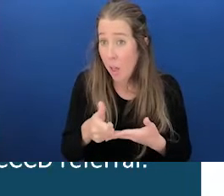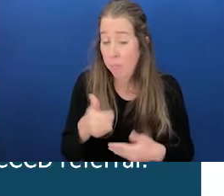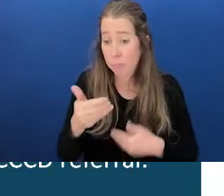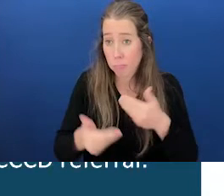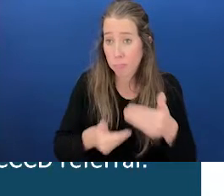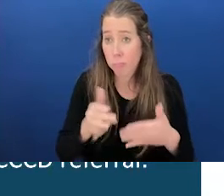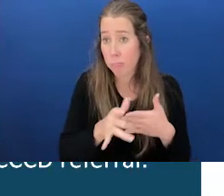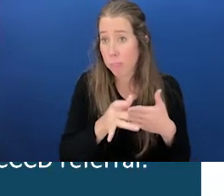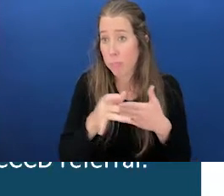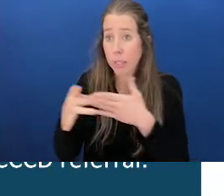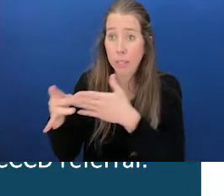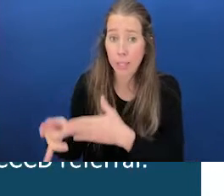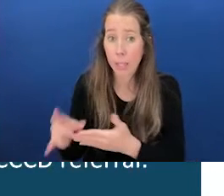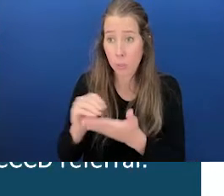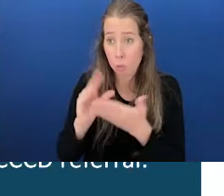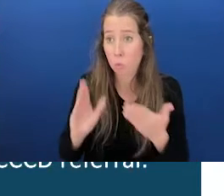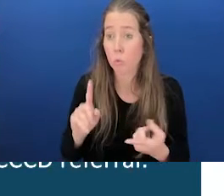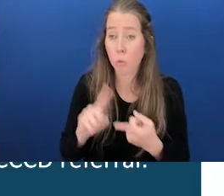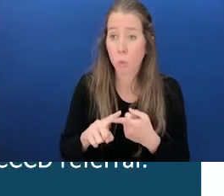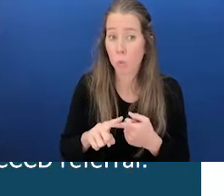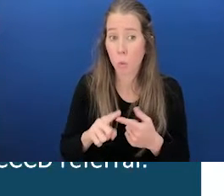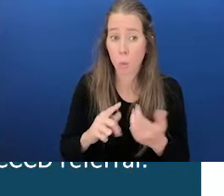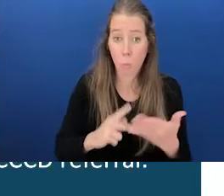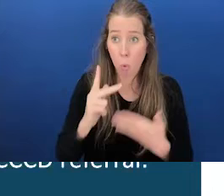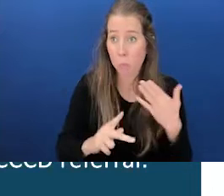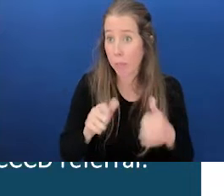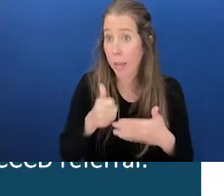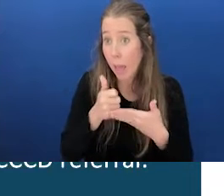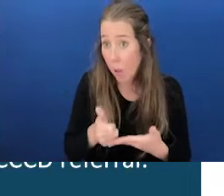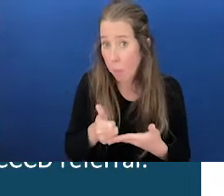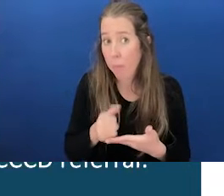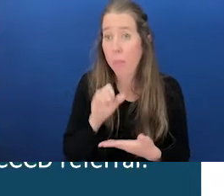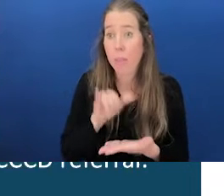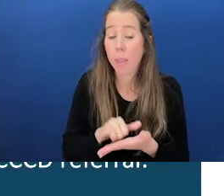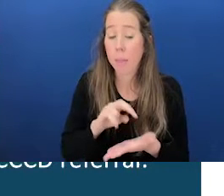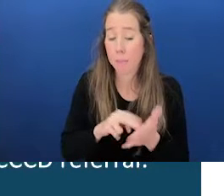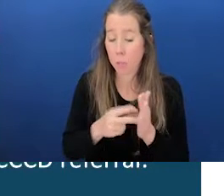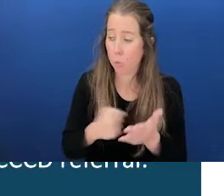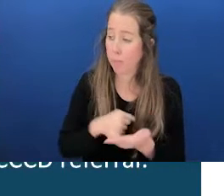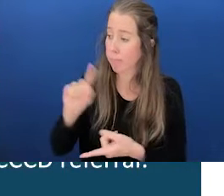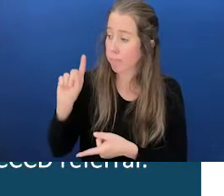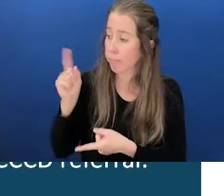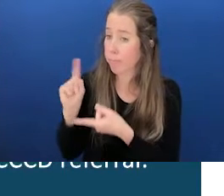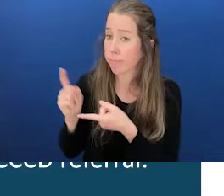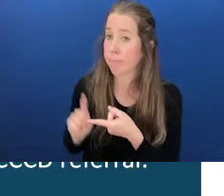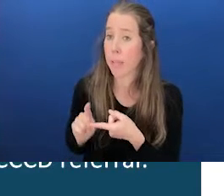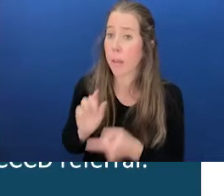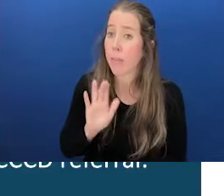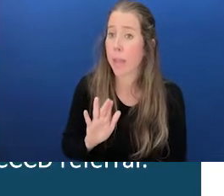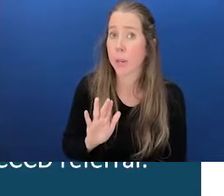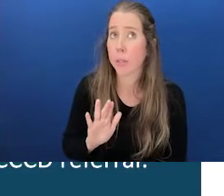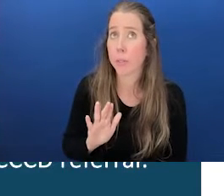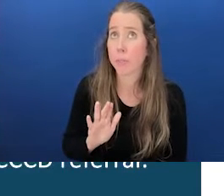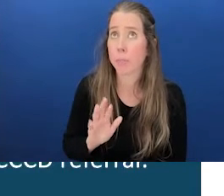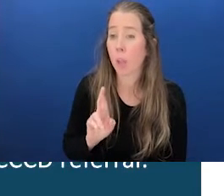guiding students over to programs that can serve them, then we are minimizing the